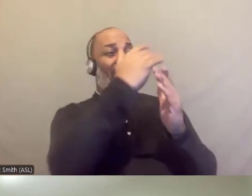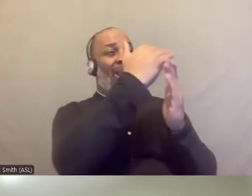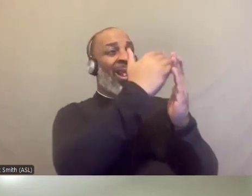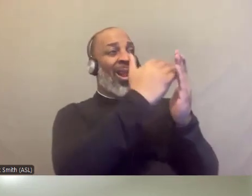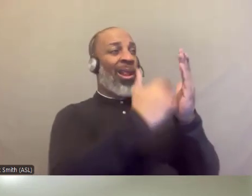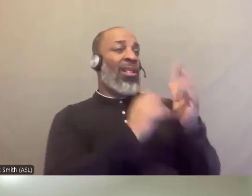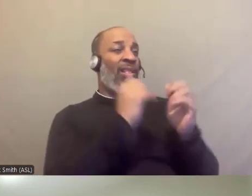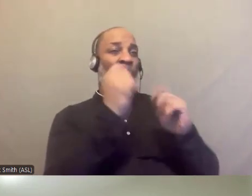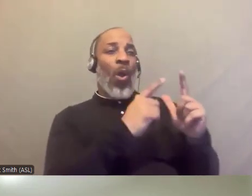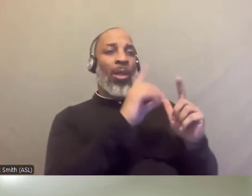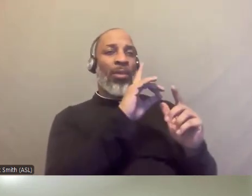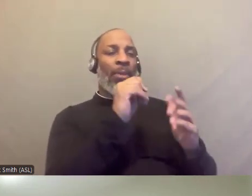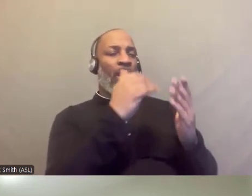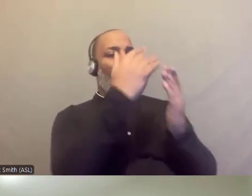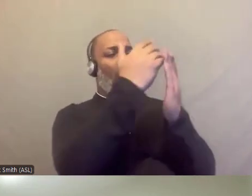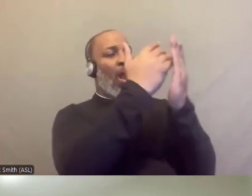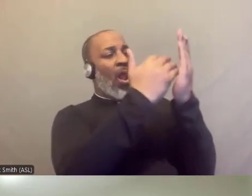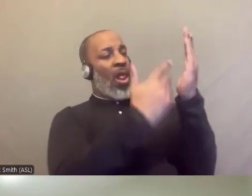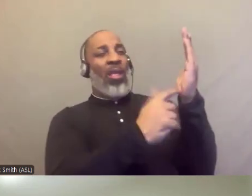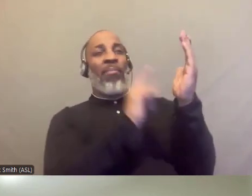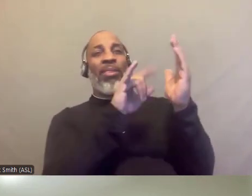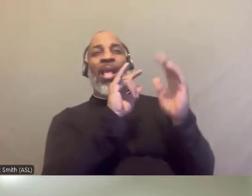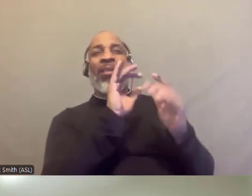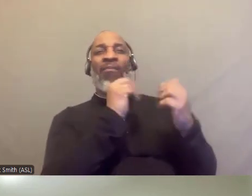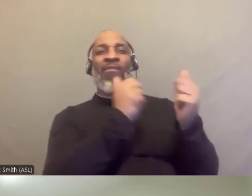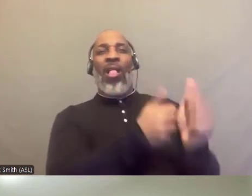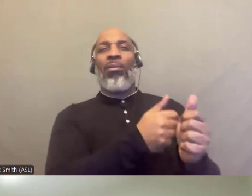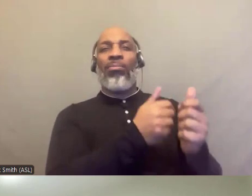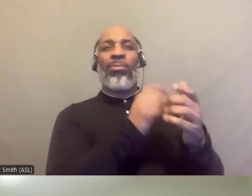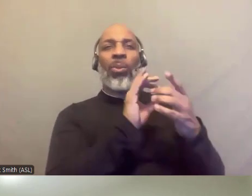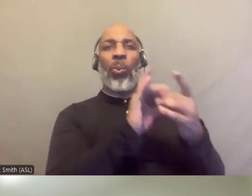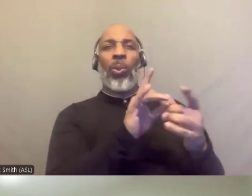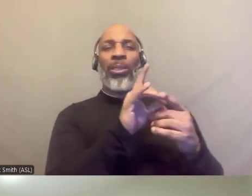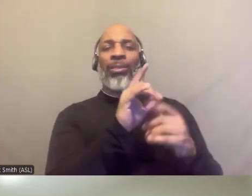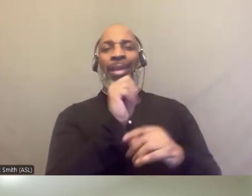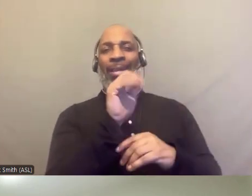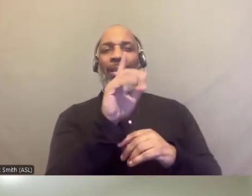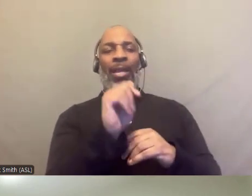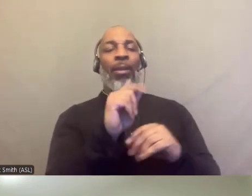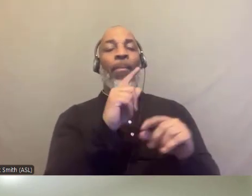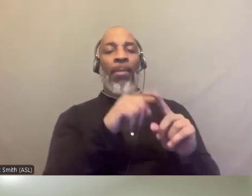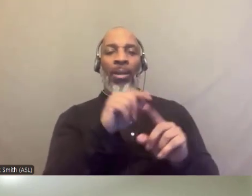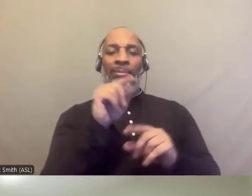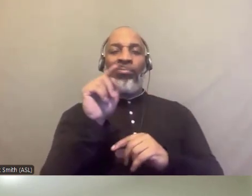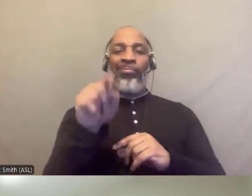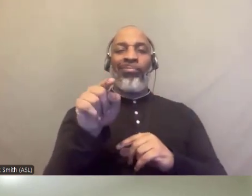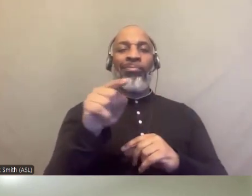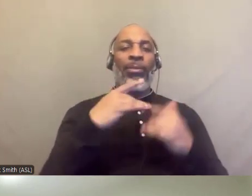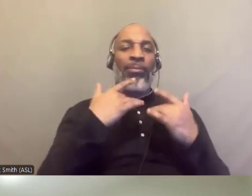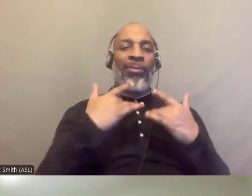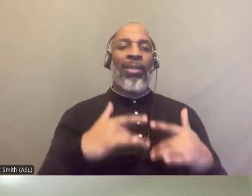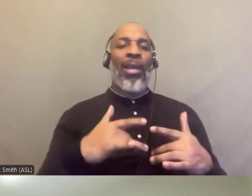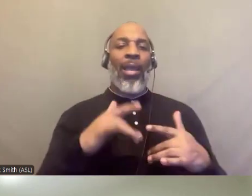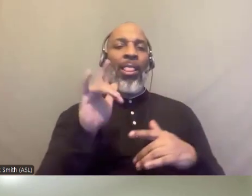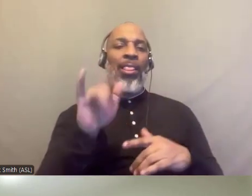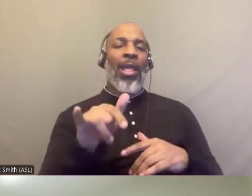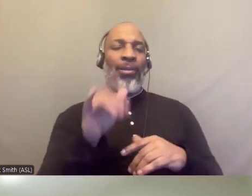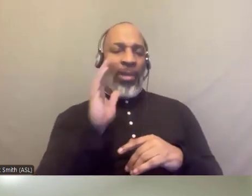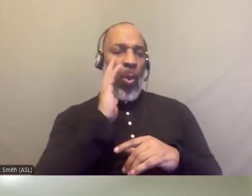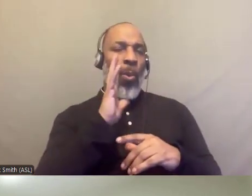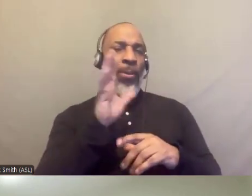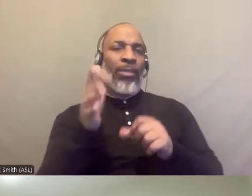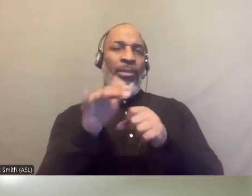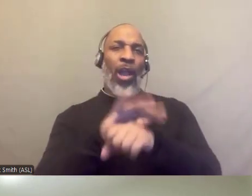disabilities that would be qualified under the ADA, but major depressive disorder, I think 9 times out of 10 is going to be a